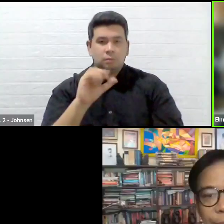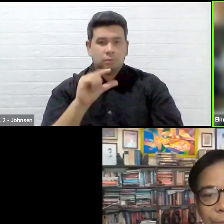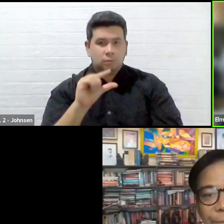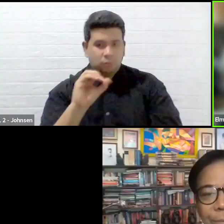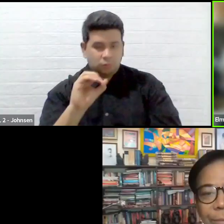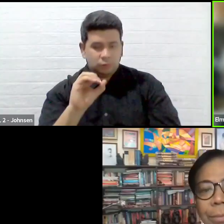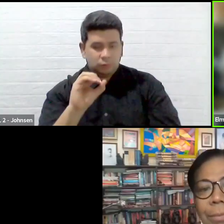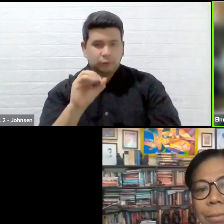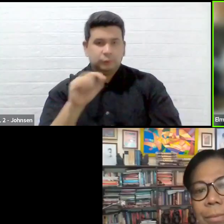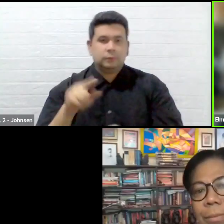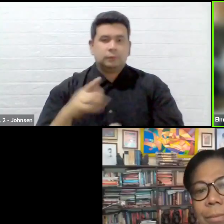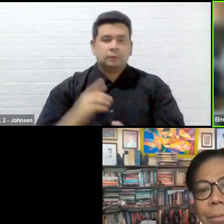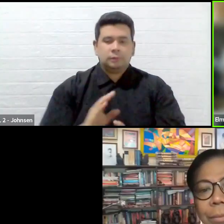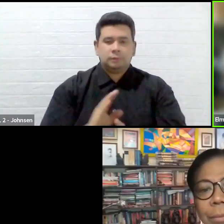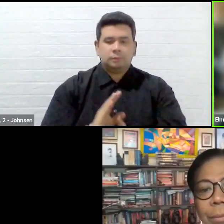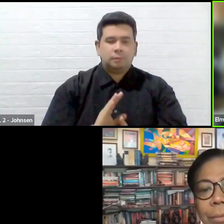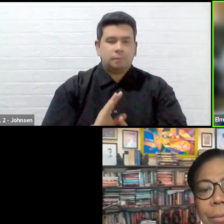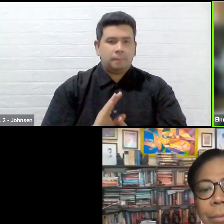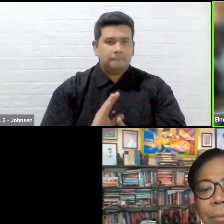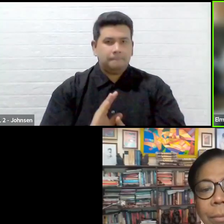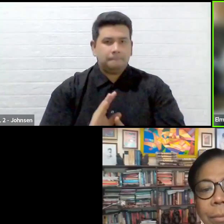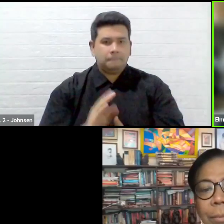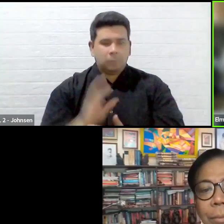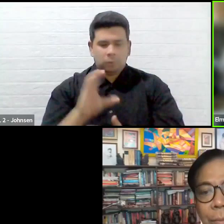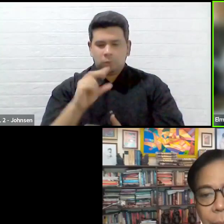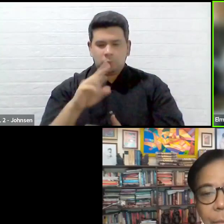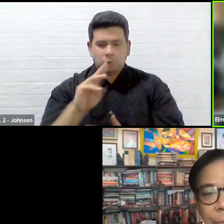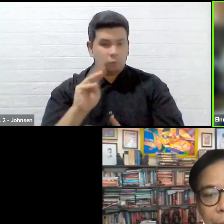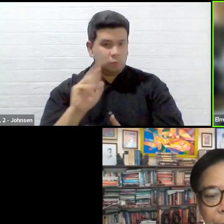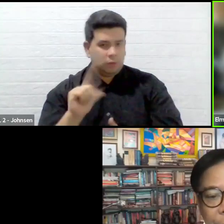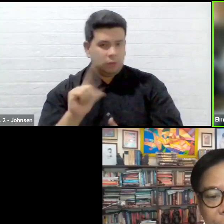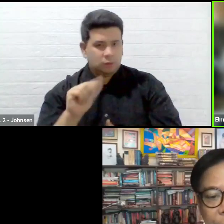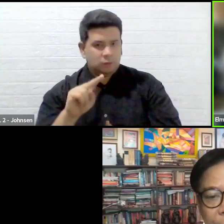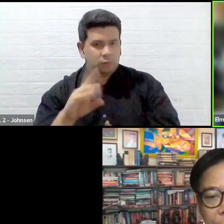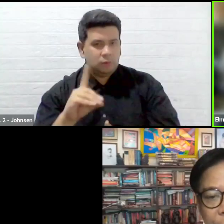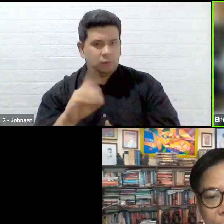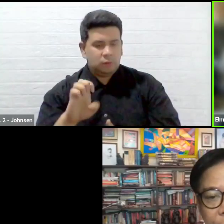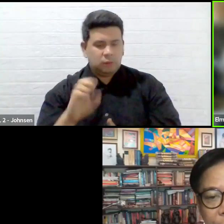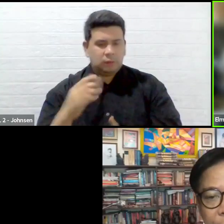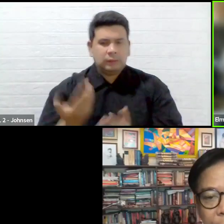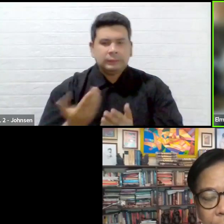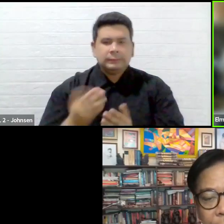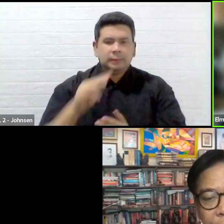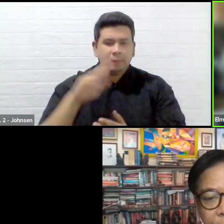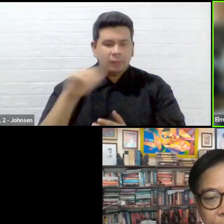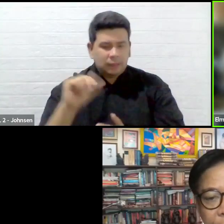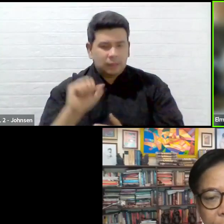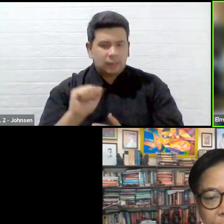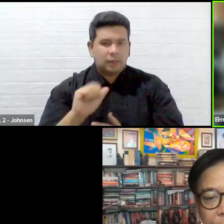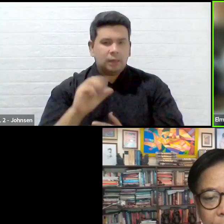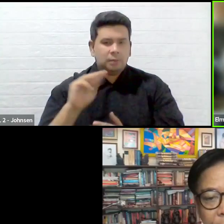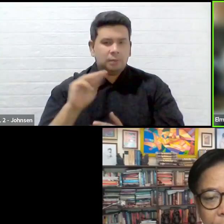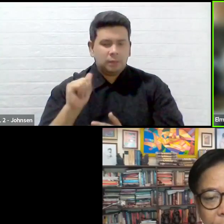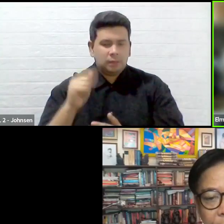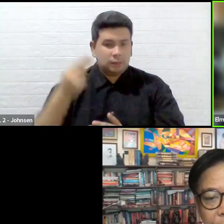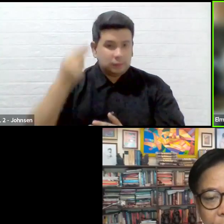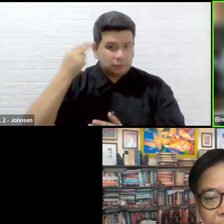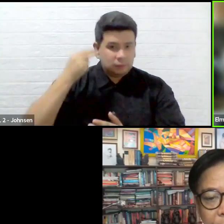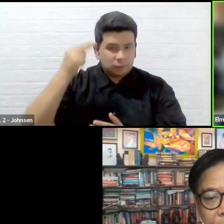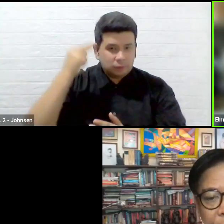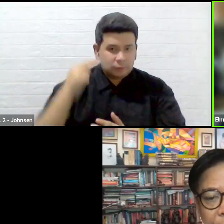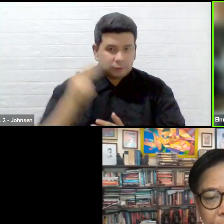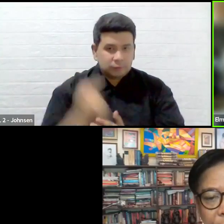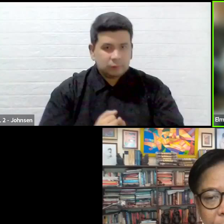his bachelor's degree in history cum laude, his master's degree in history, and his doctoral degree in Philippine studies, all from